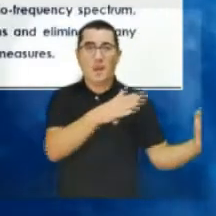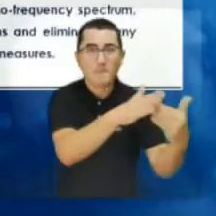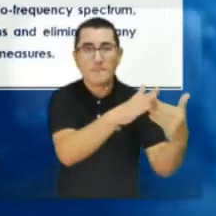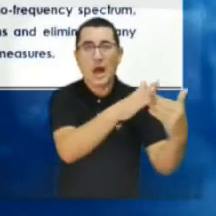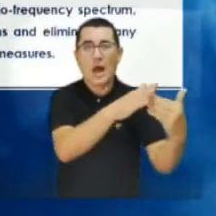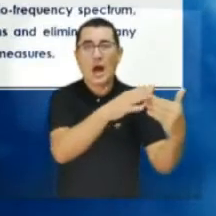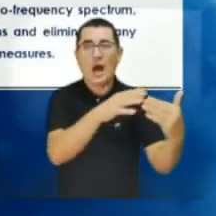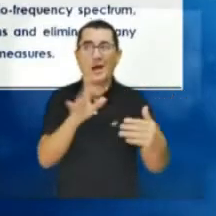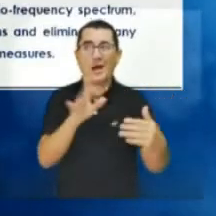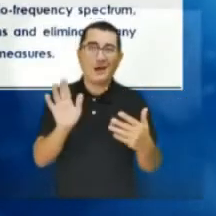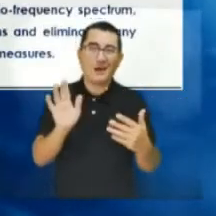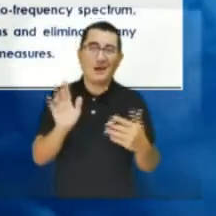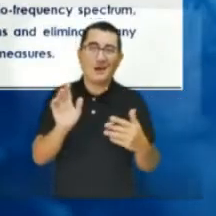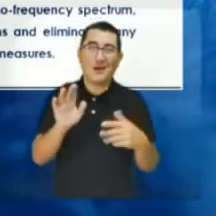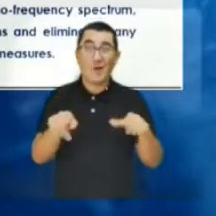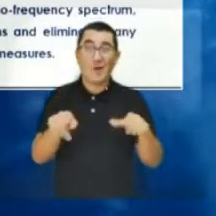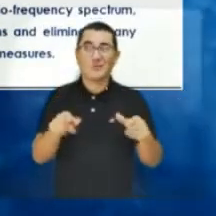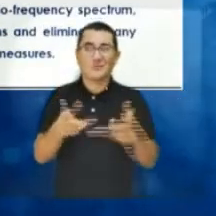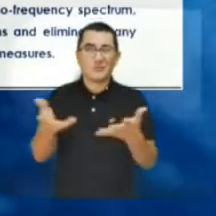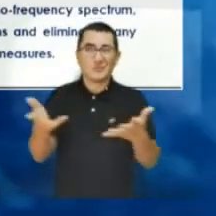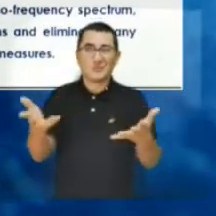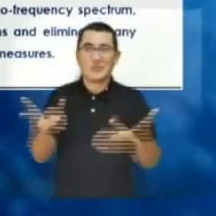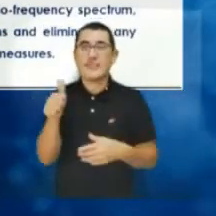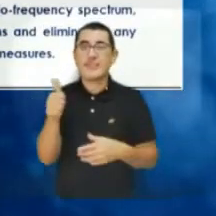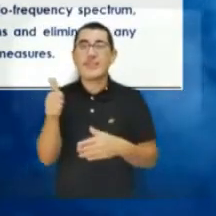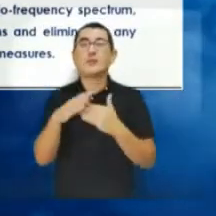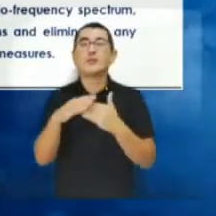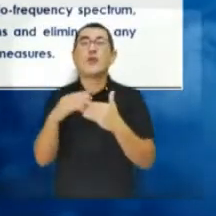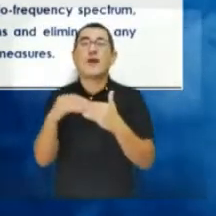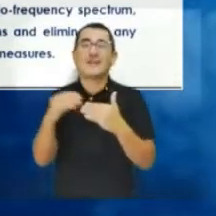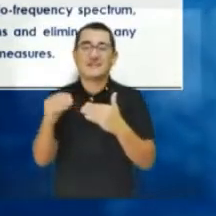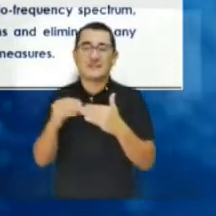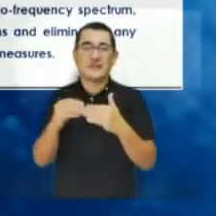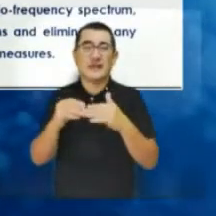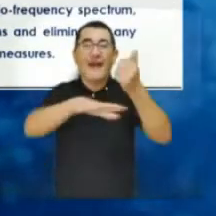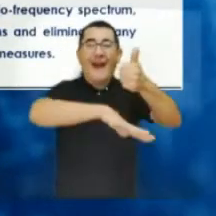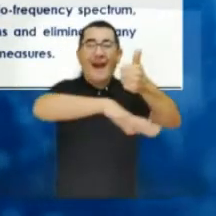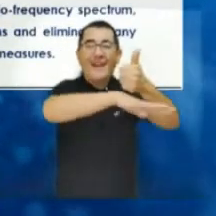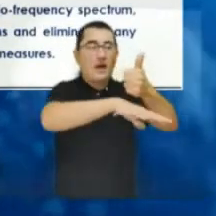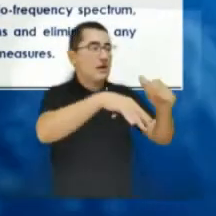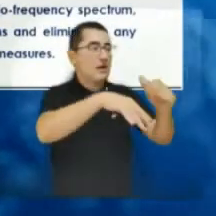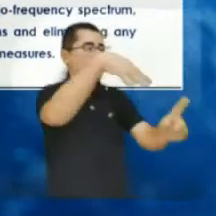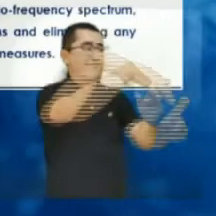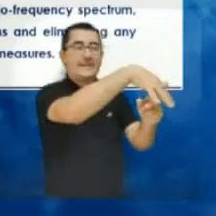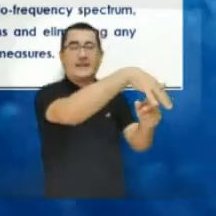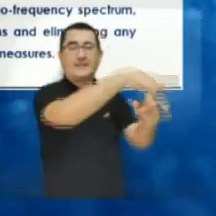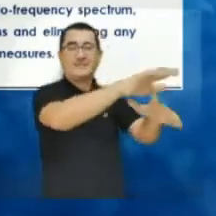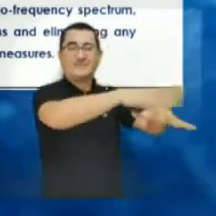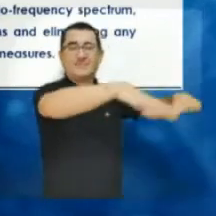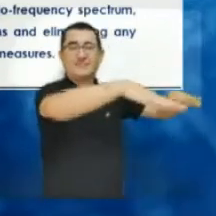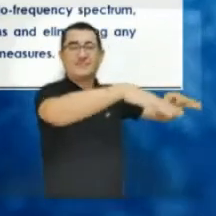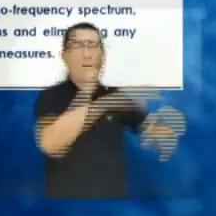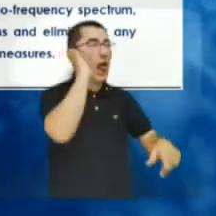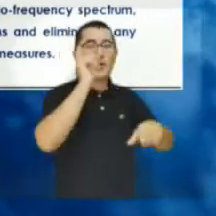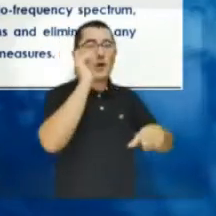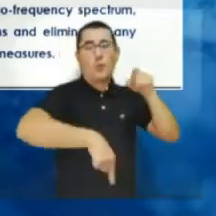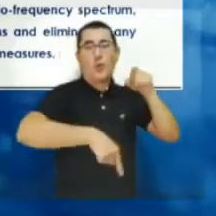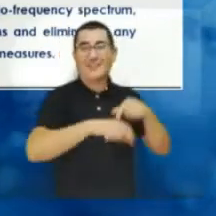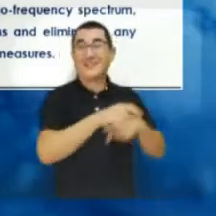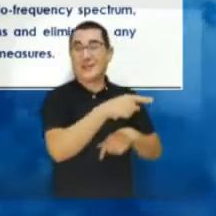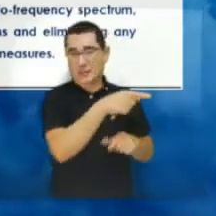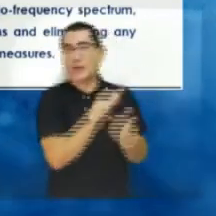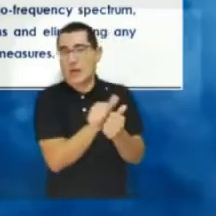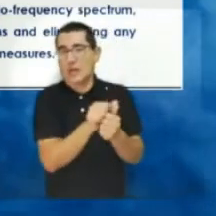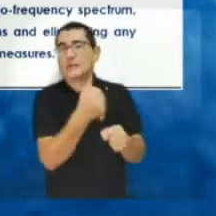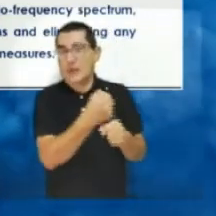the INFR's response is kind of policing the spectrum. It's police of the radio waves, because it is important